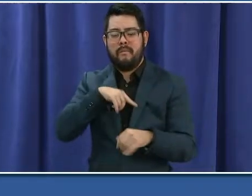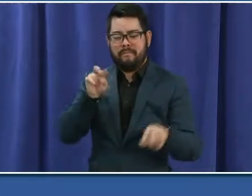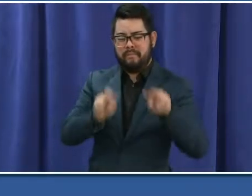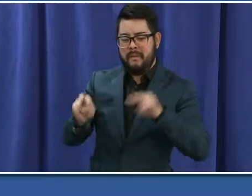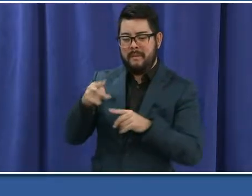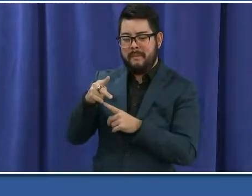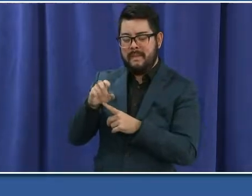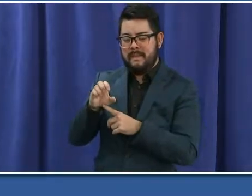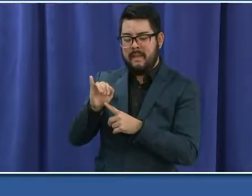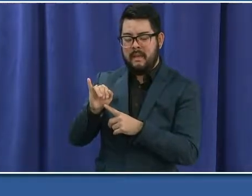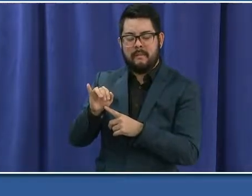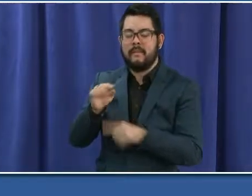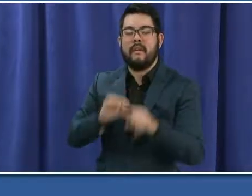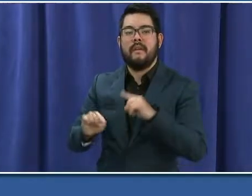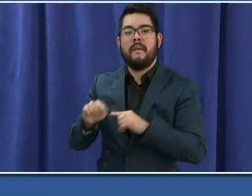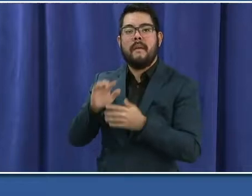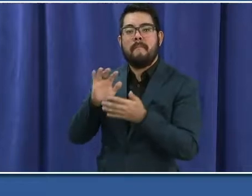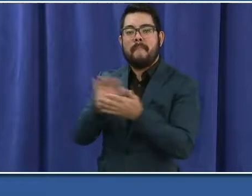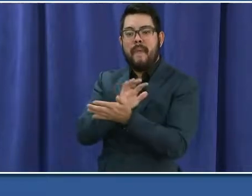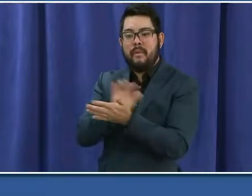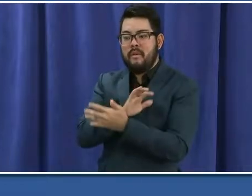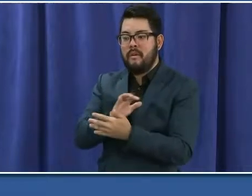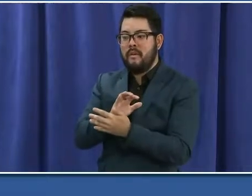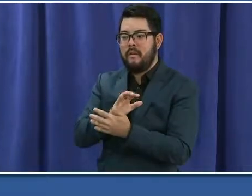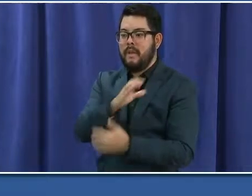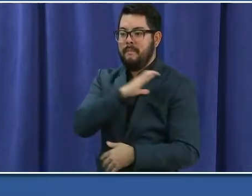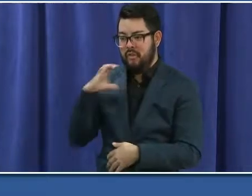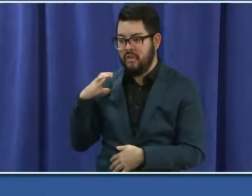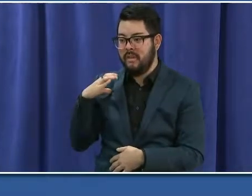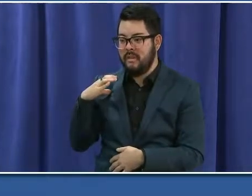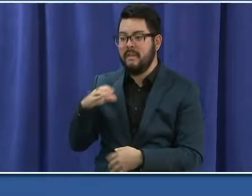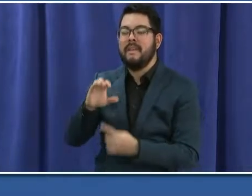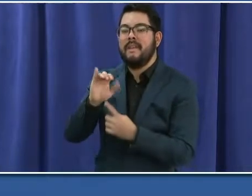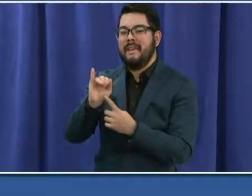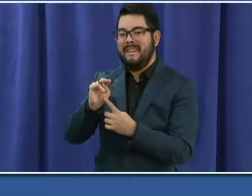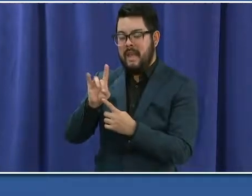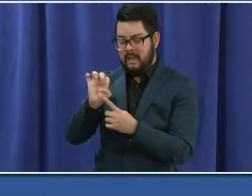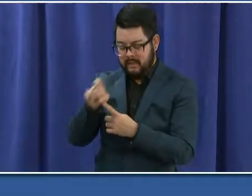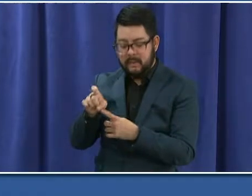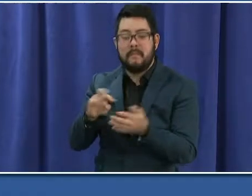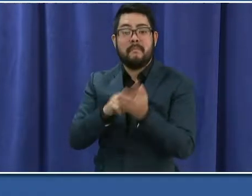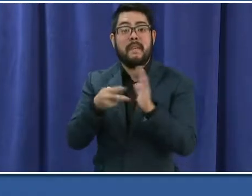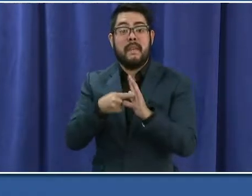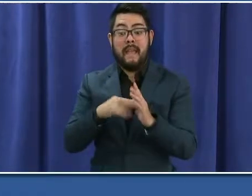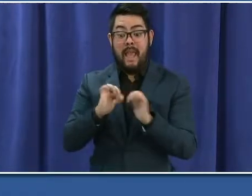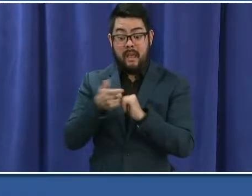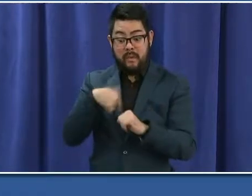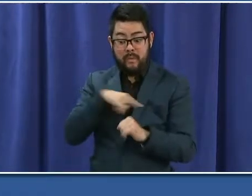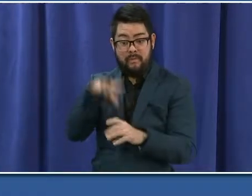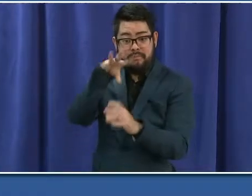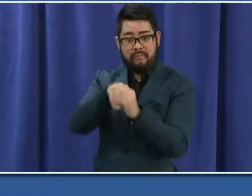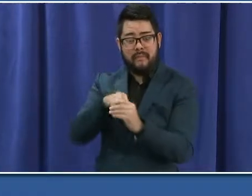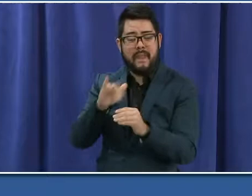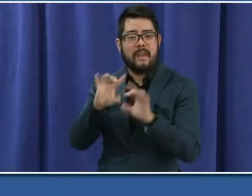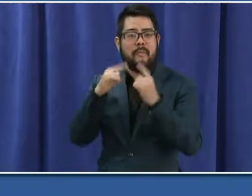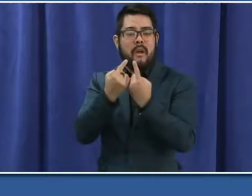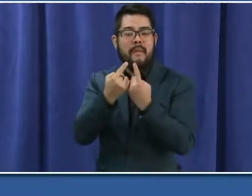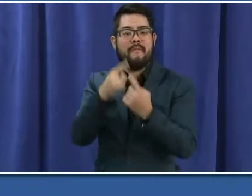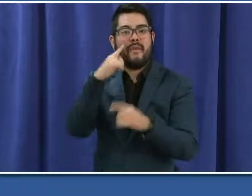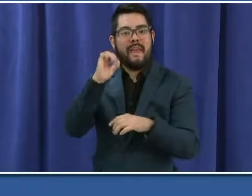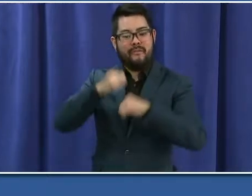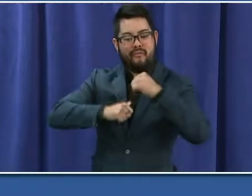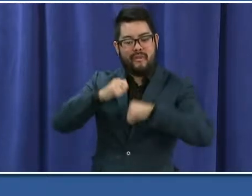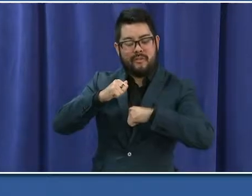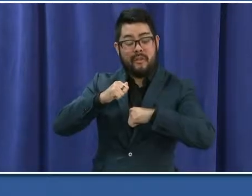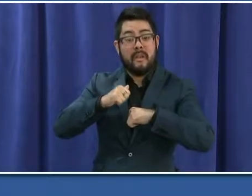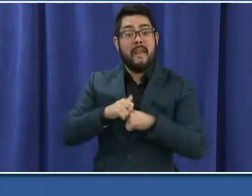is the Pavement Condition Index, as well as how much damage we did as a department to that infrastructure, that above ground infrastructure, and